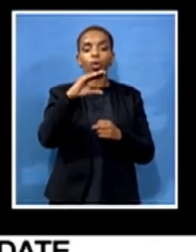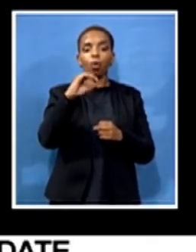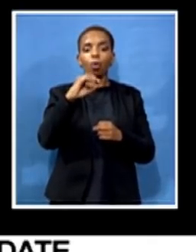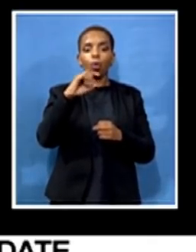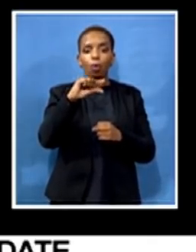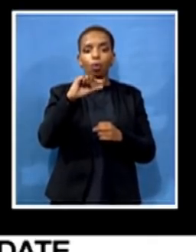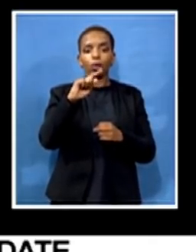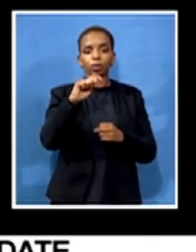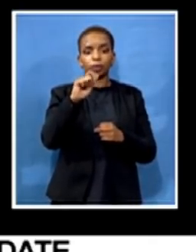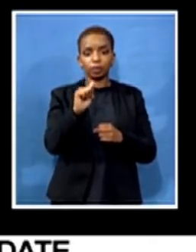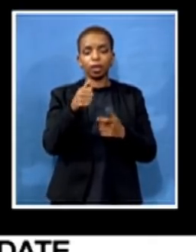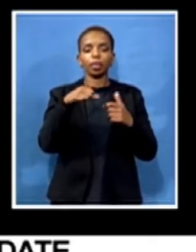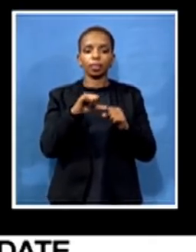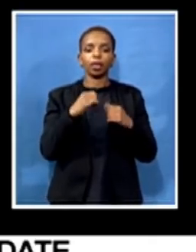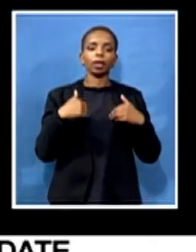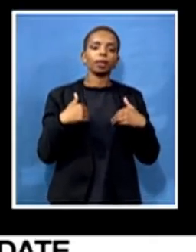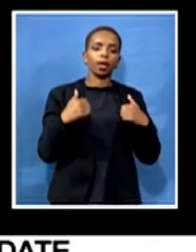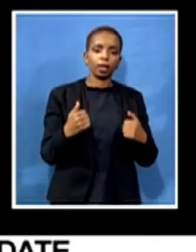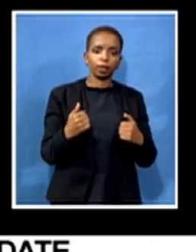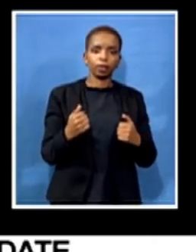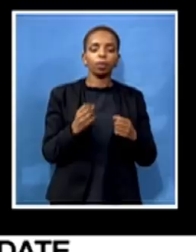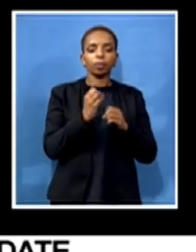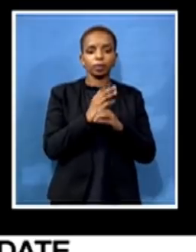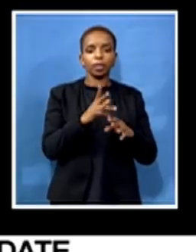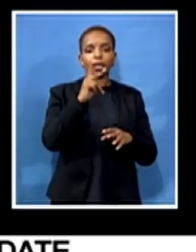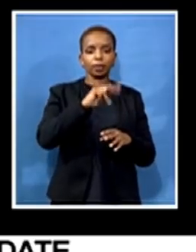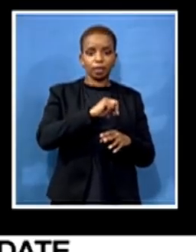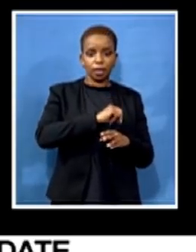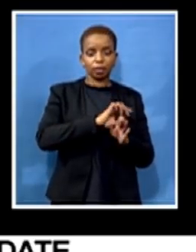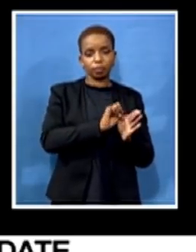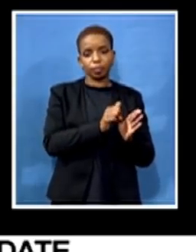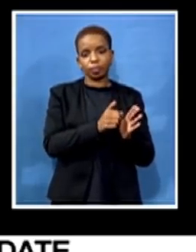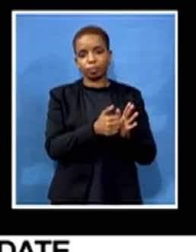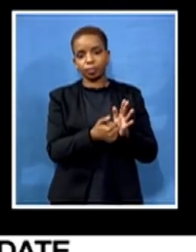give over to Minister Nkosazana Dlamini-Zuma to respond to these few questions.